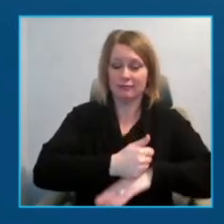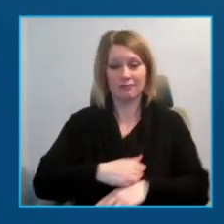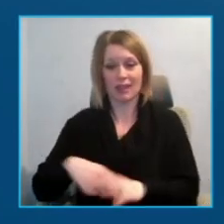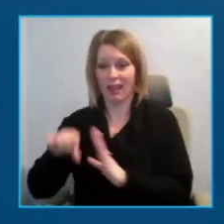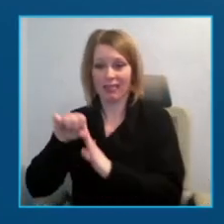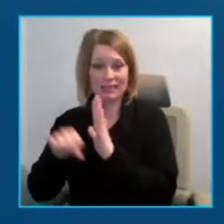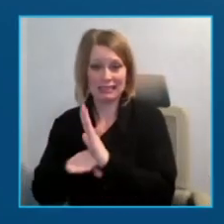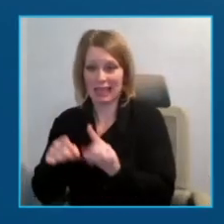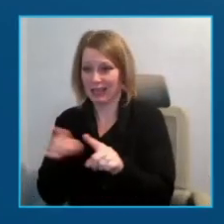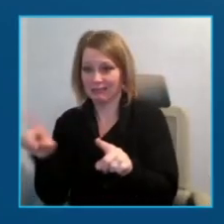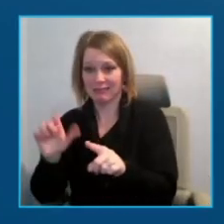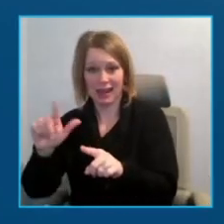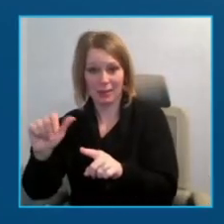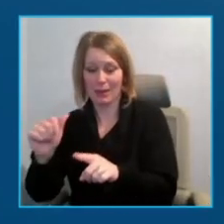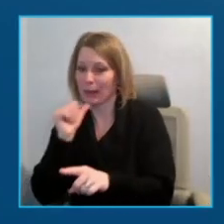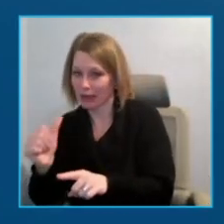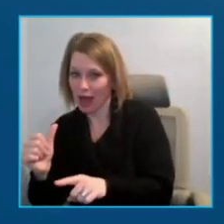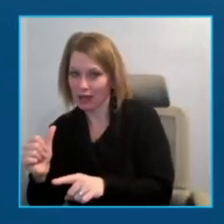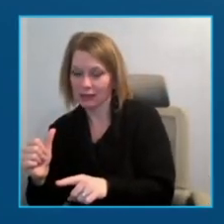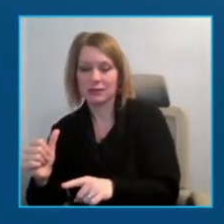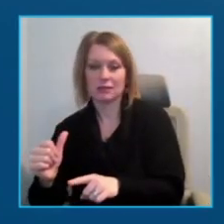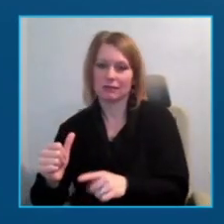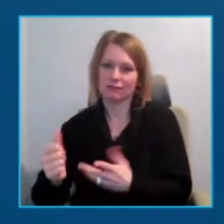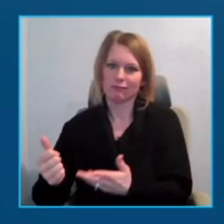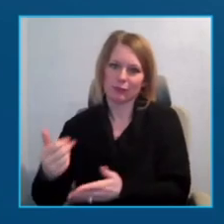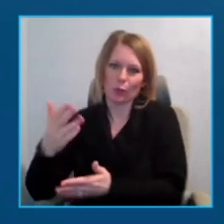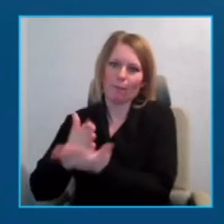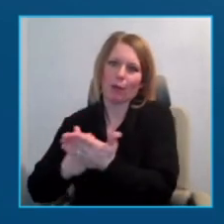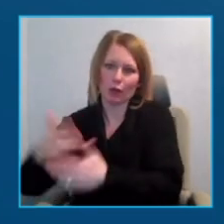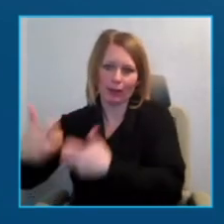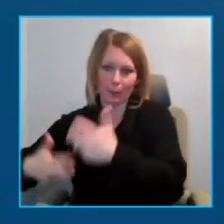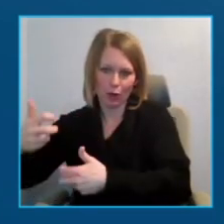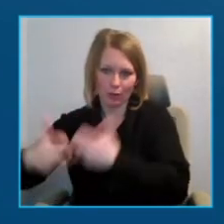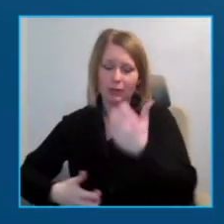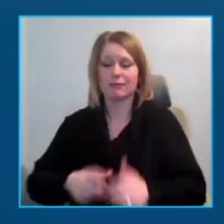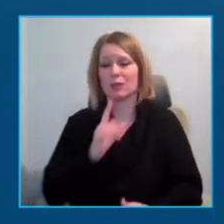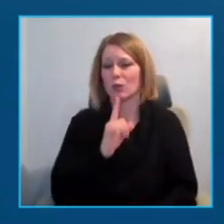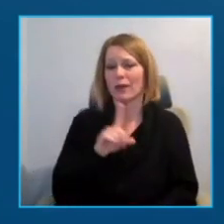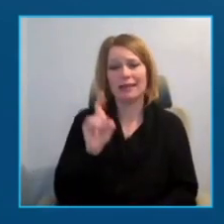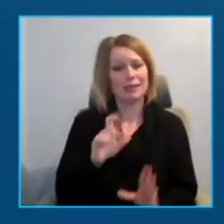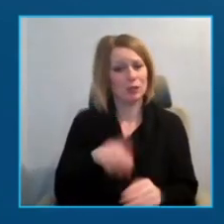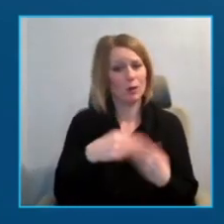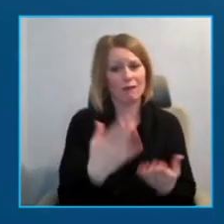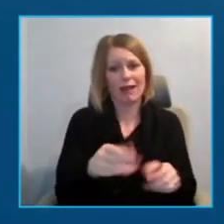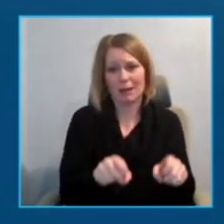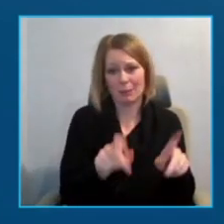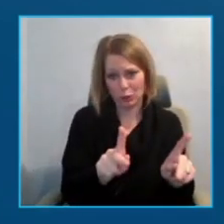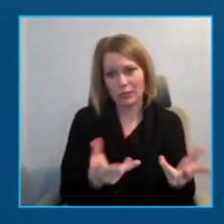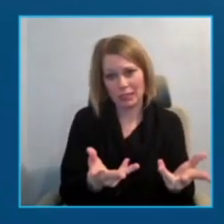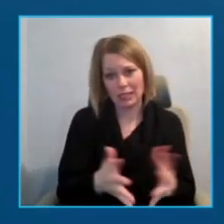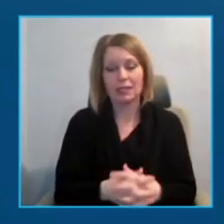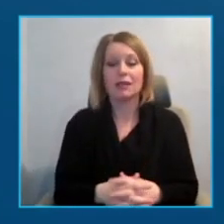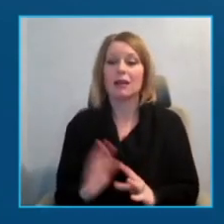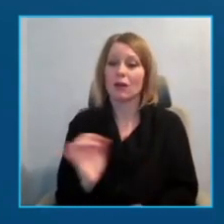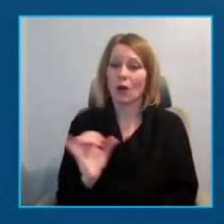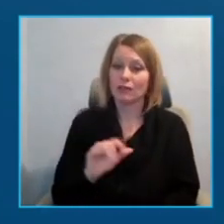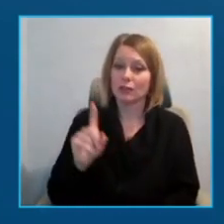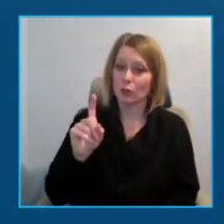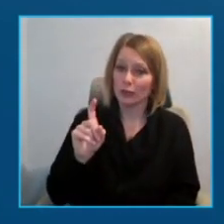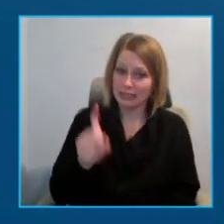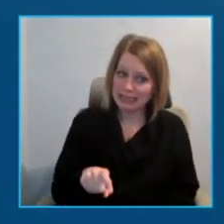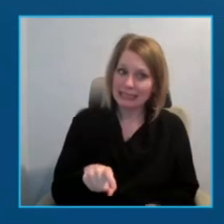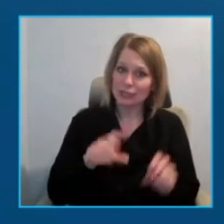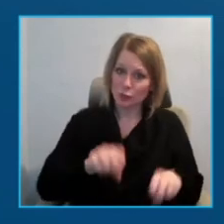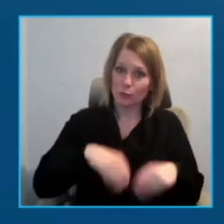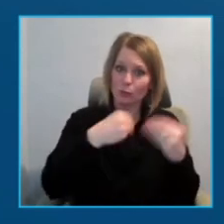of the problem. I think that we do need to give people the benefit of the doubt. We also need to give people the benefit of the